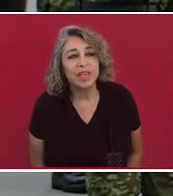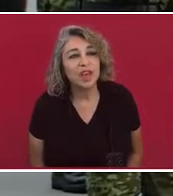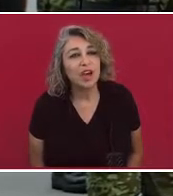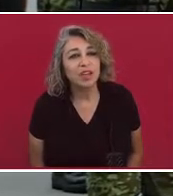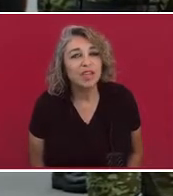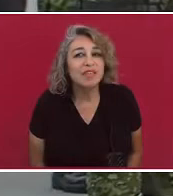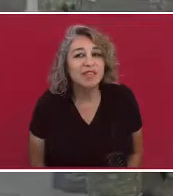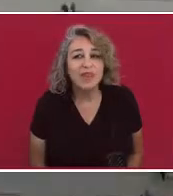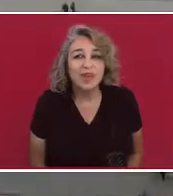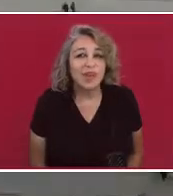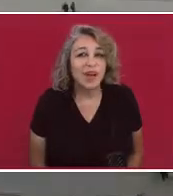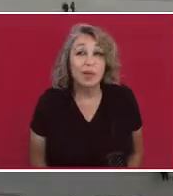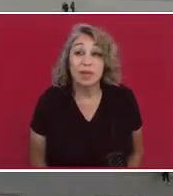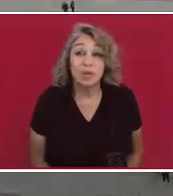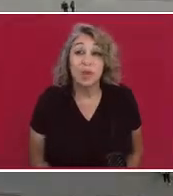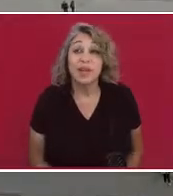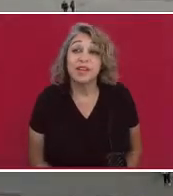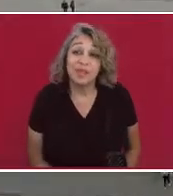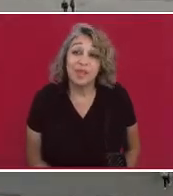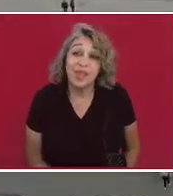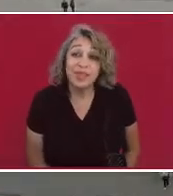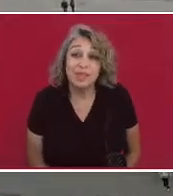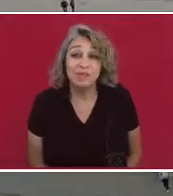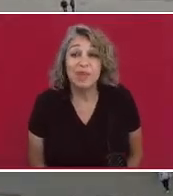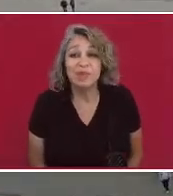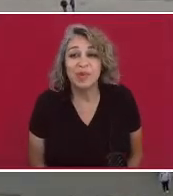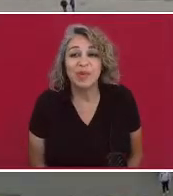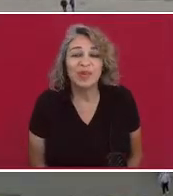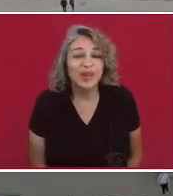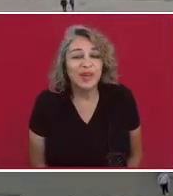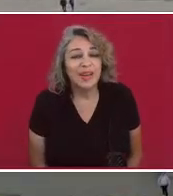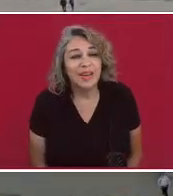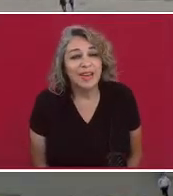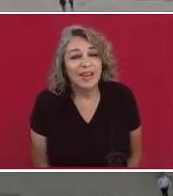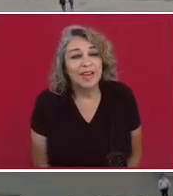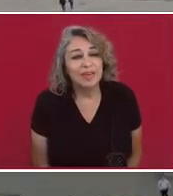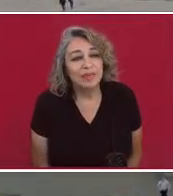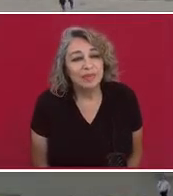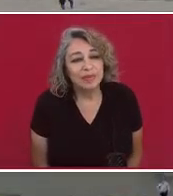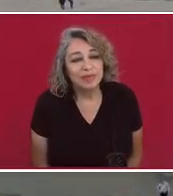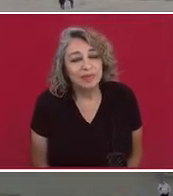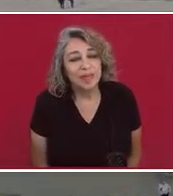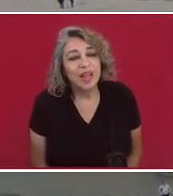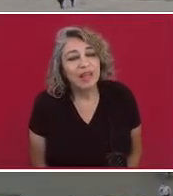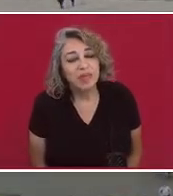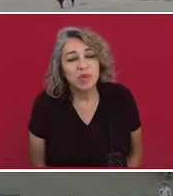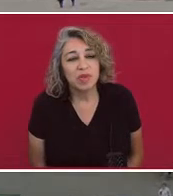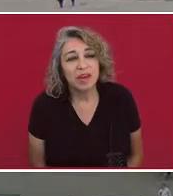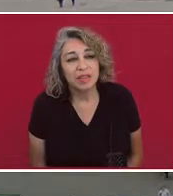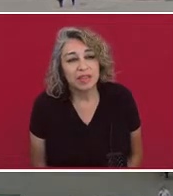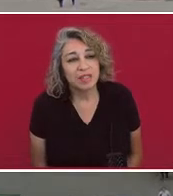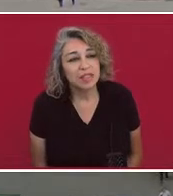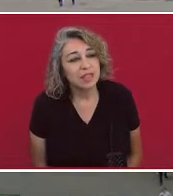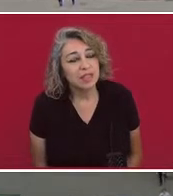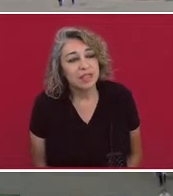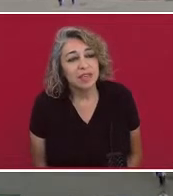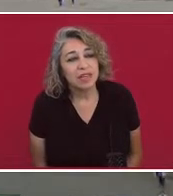said long live about 20 different things and people. A lot of them were